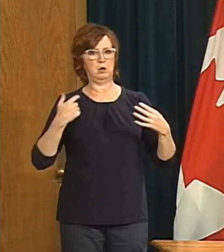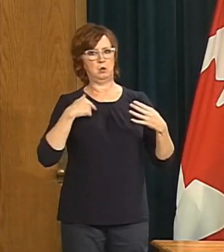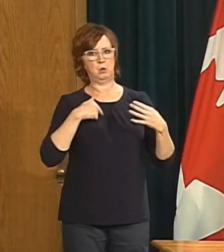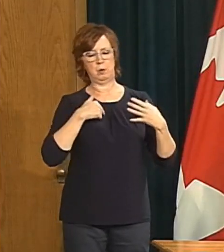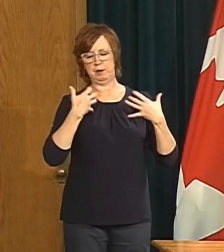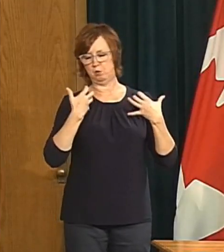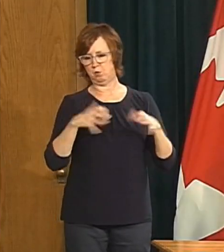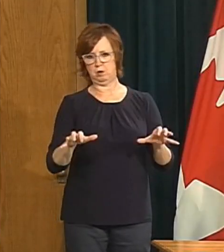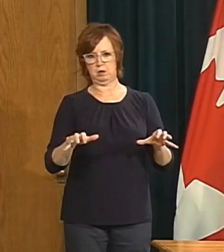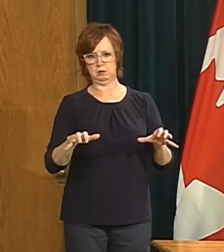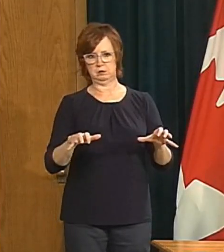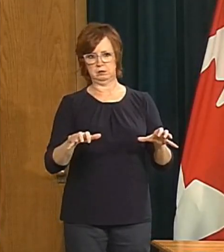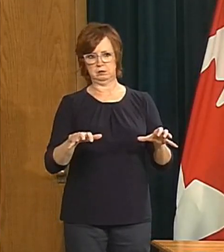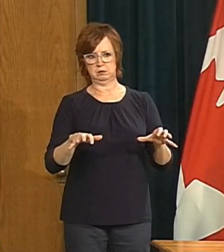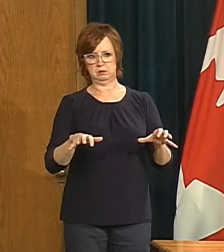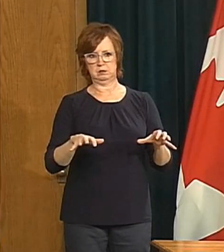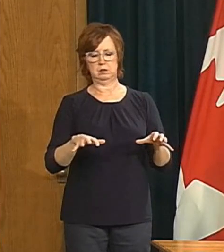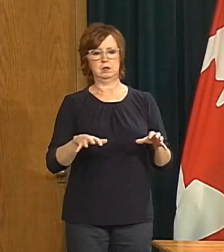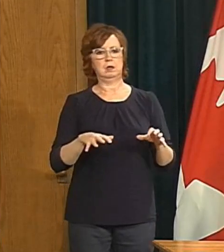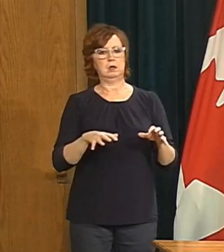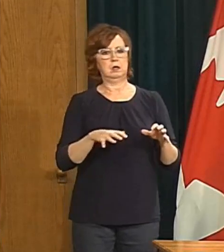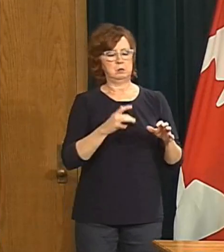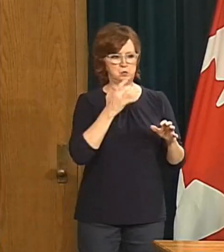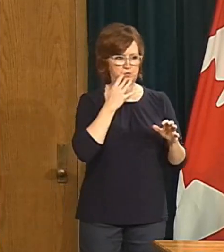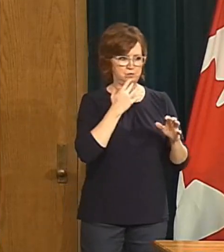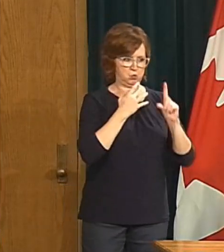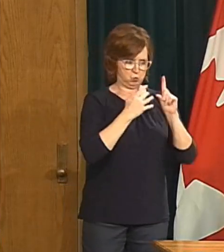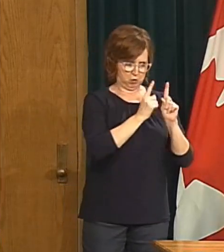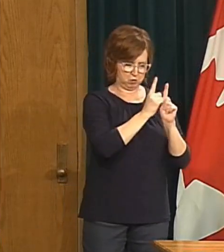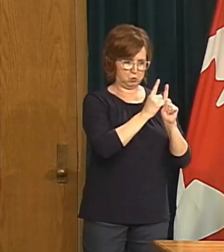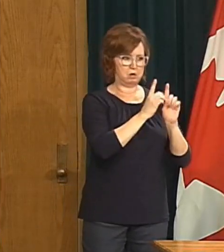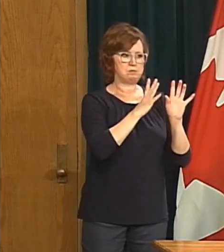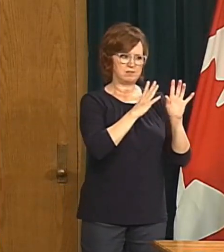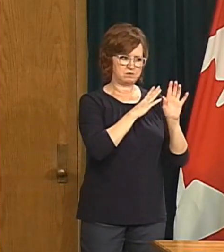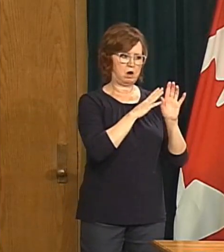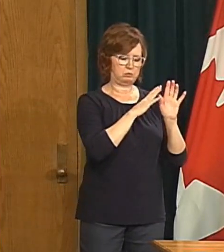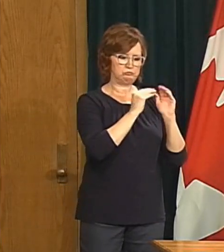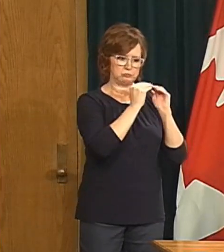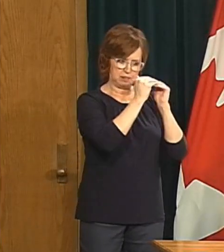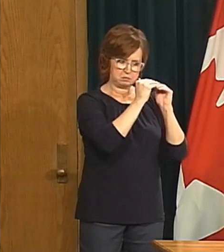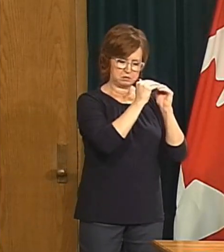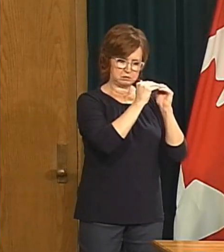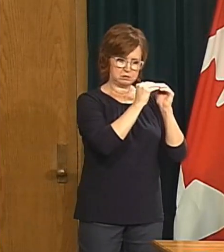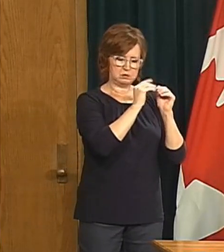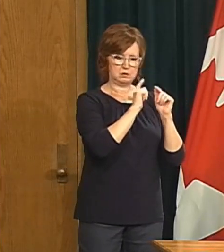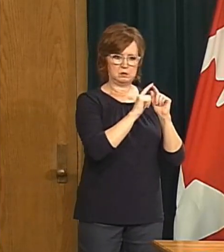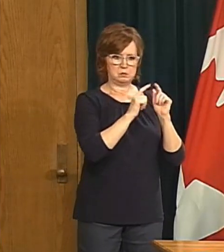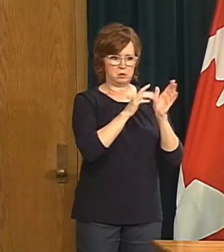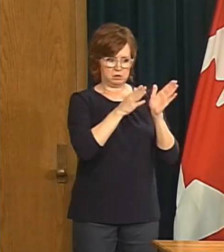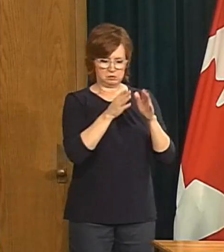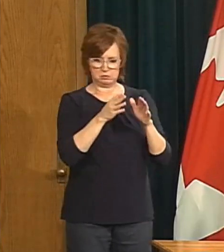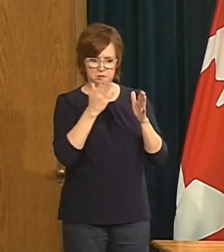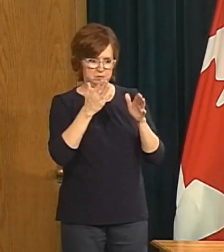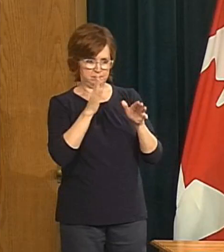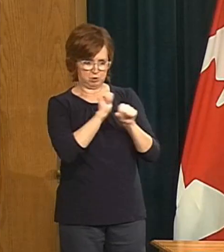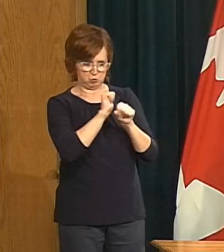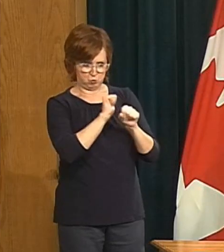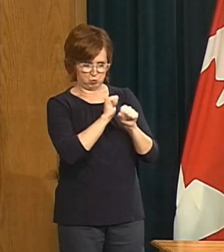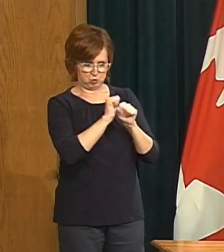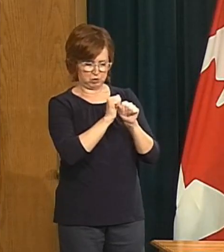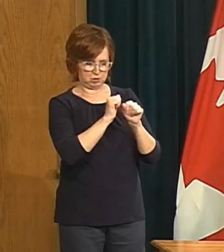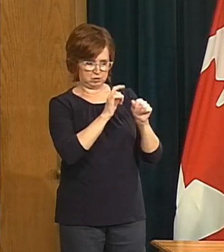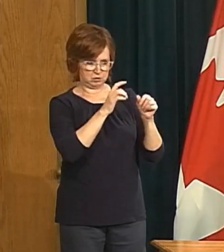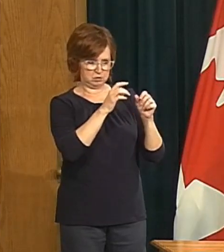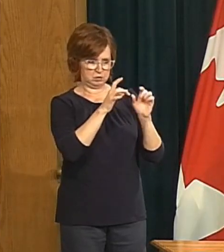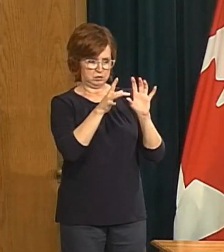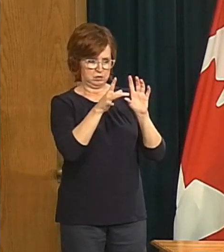to see, even if someone was exposed in a work setting or essential workplace or a healthcare setting. You want to